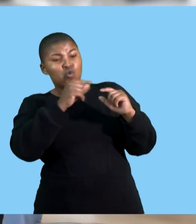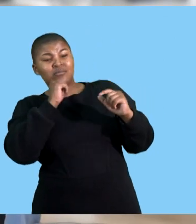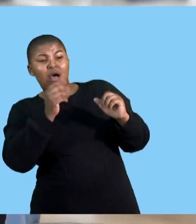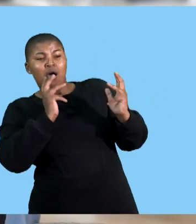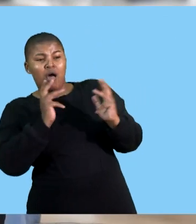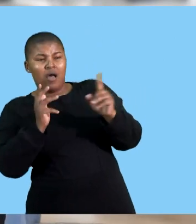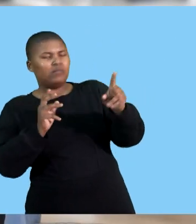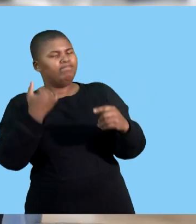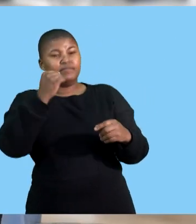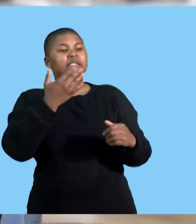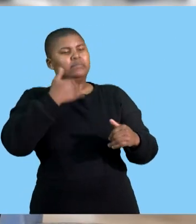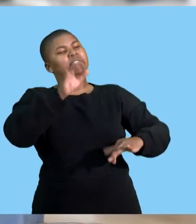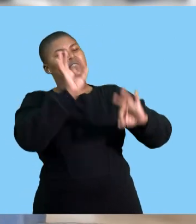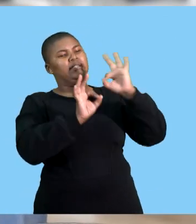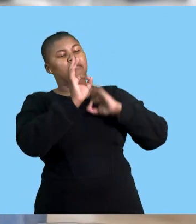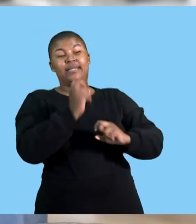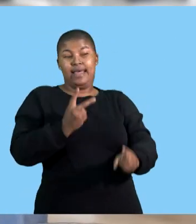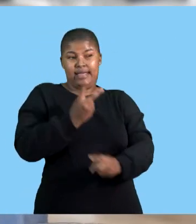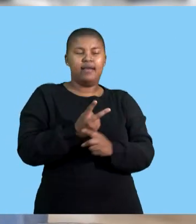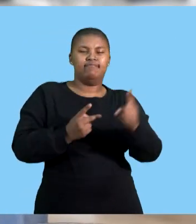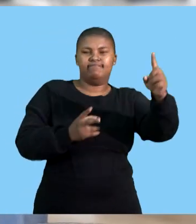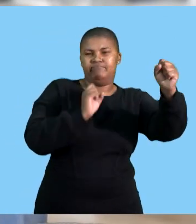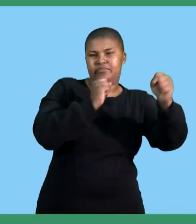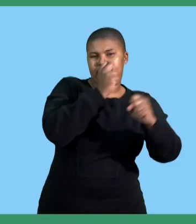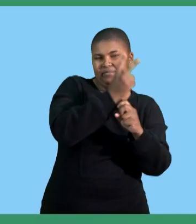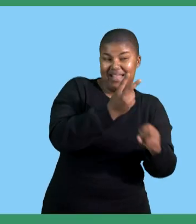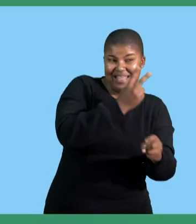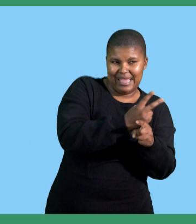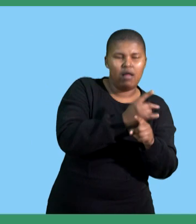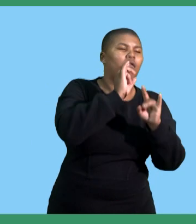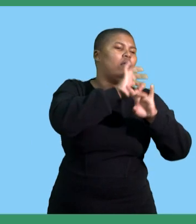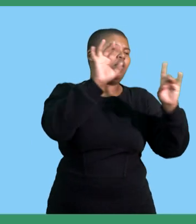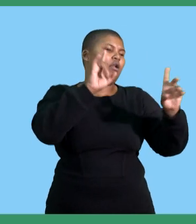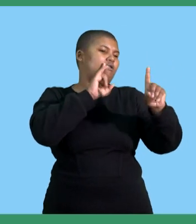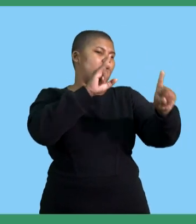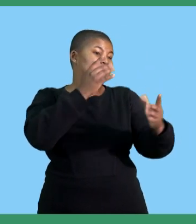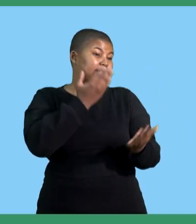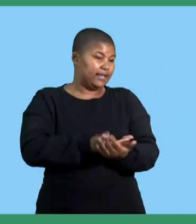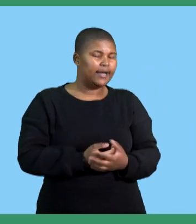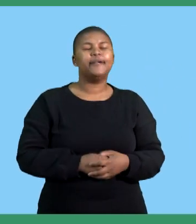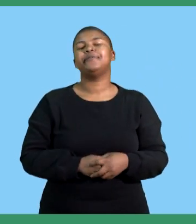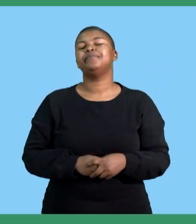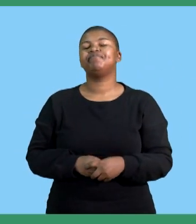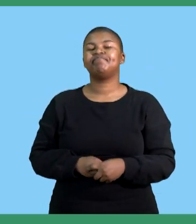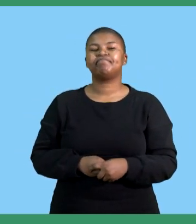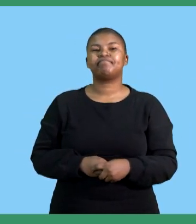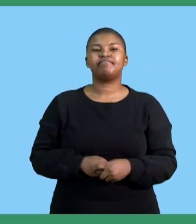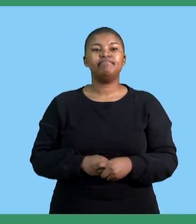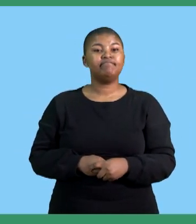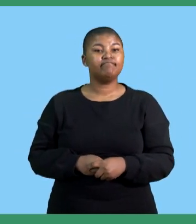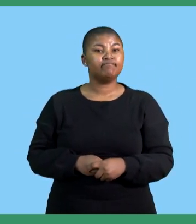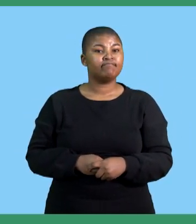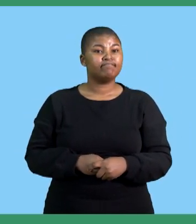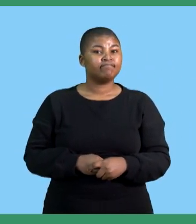you understand it. Then secondly, when answering a question, it's important to address the question and not the